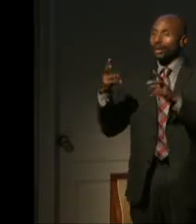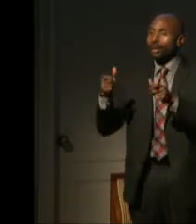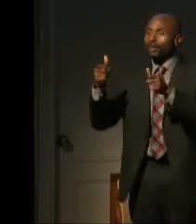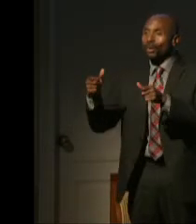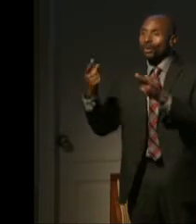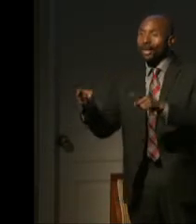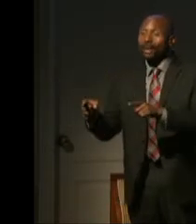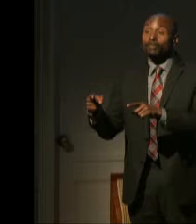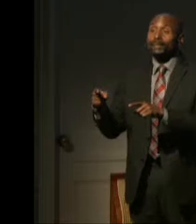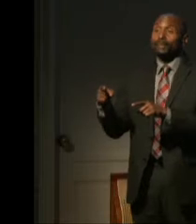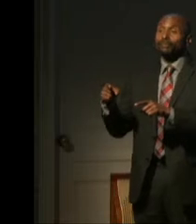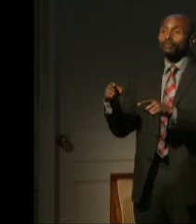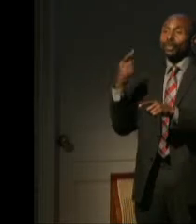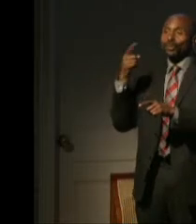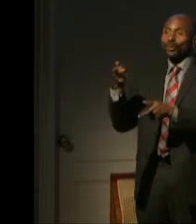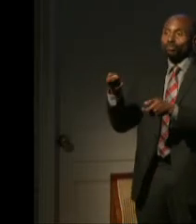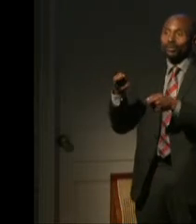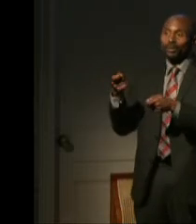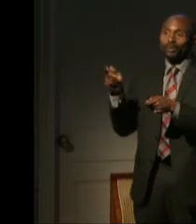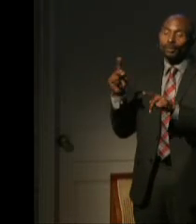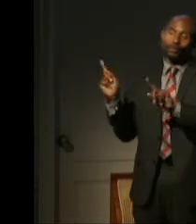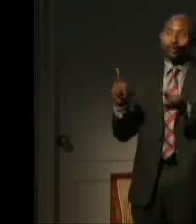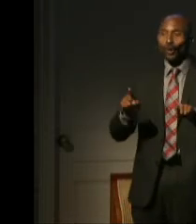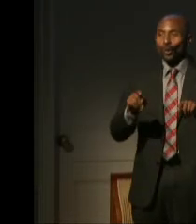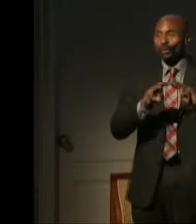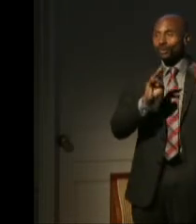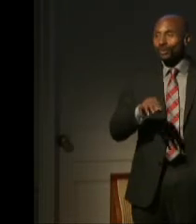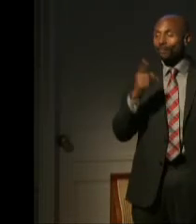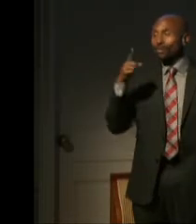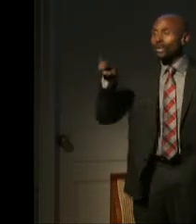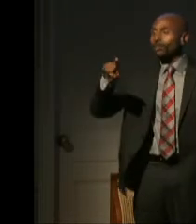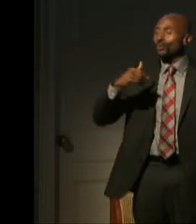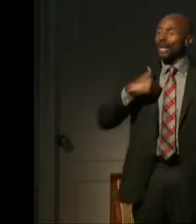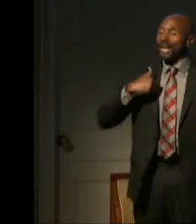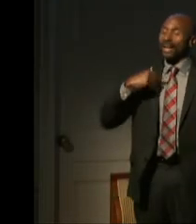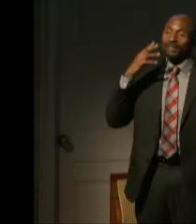people to the museum so that they can have a collection experience.